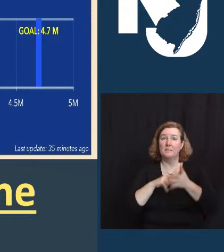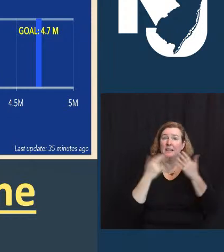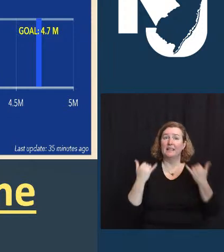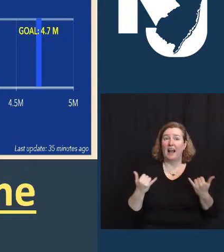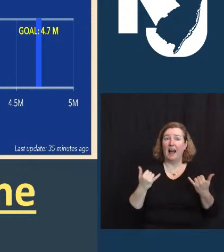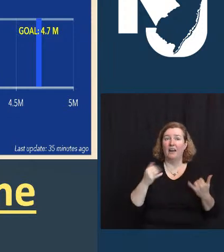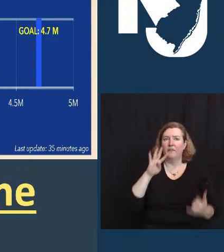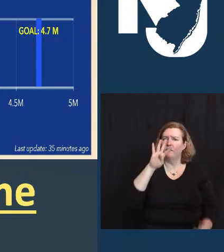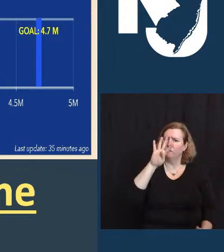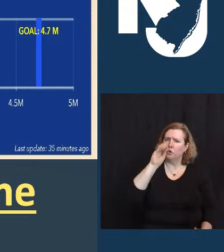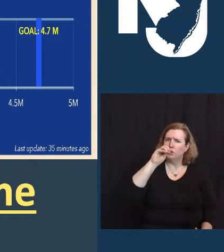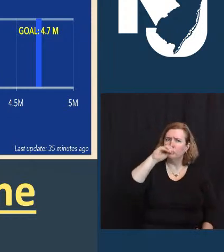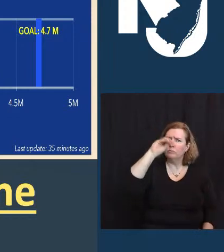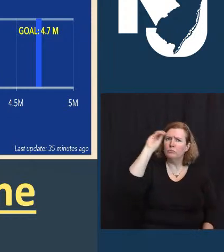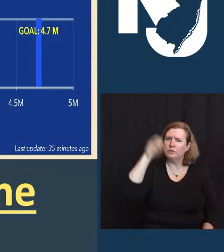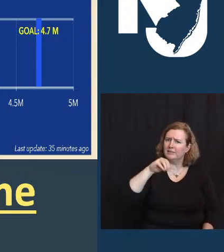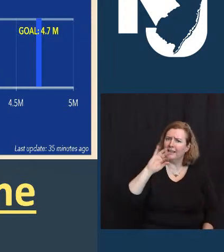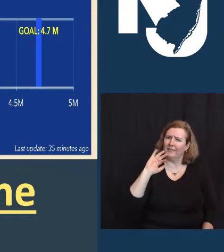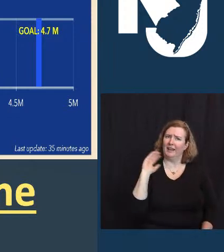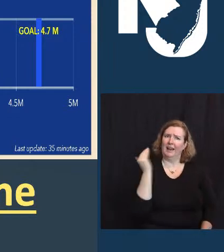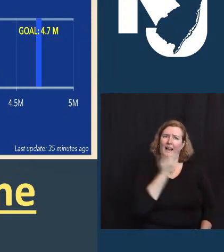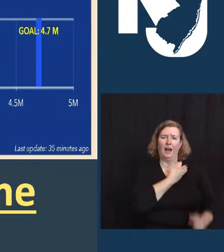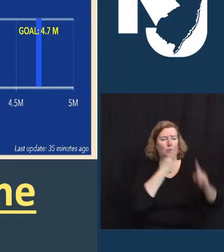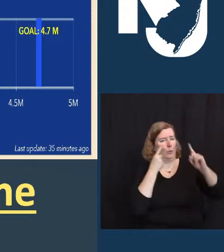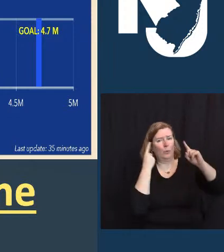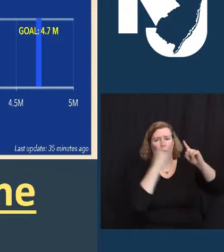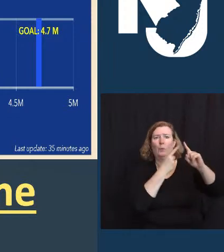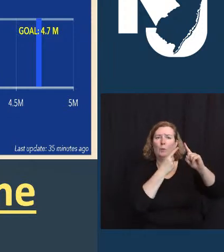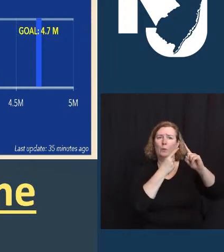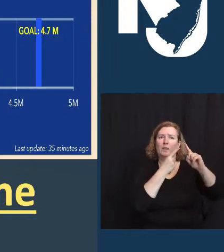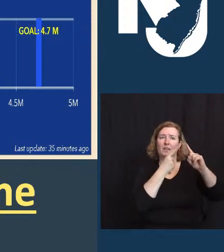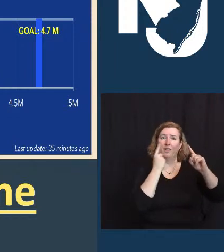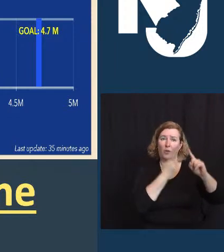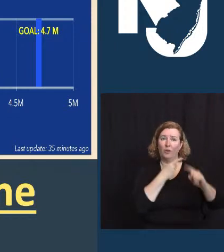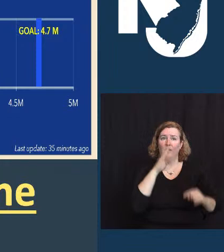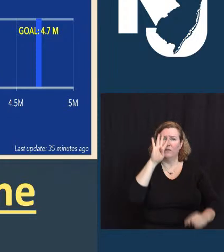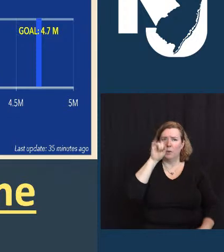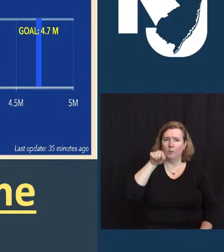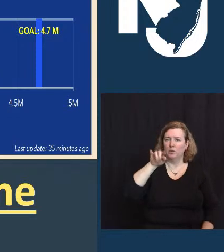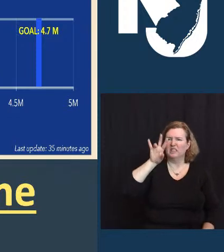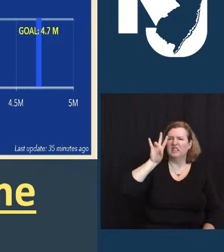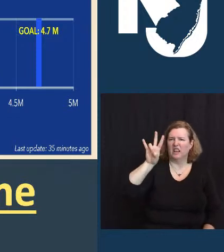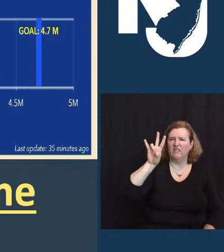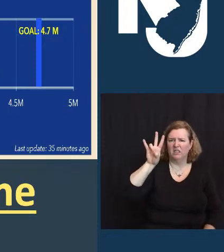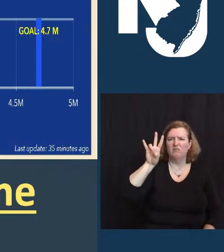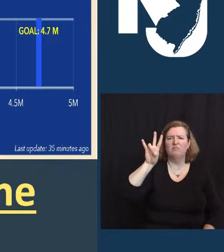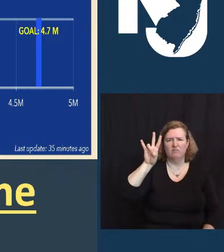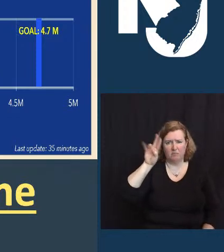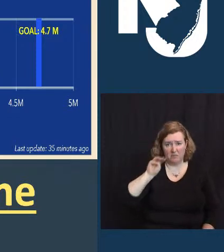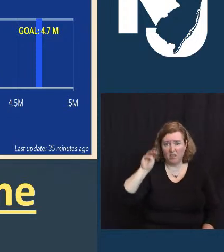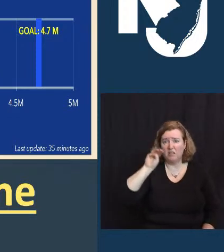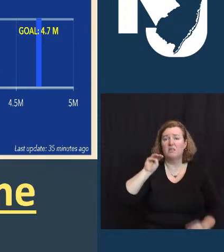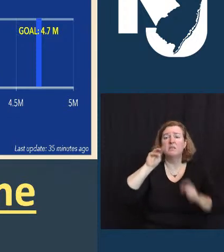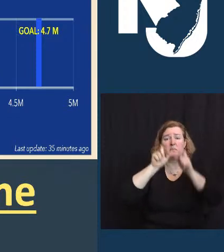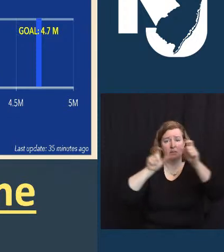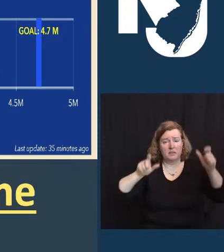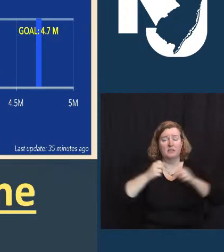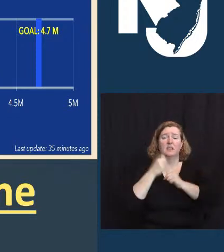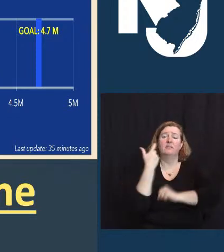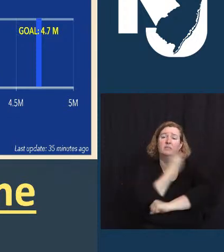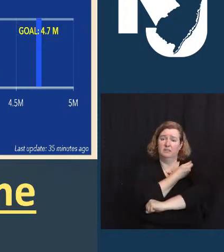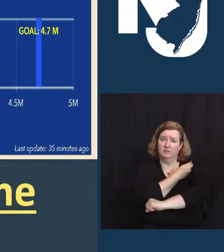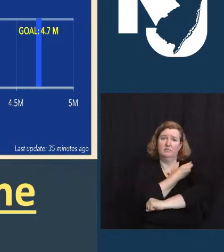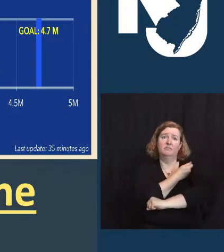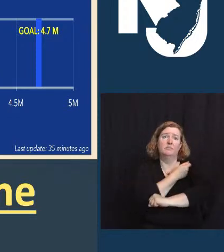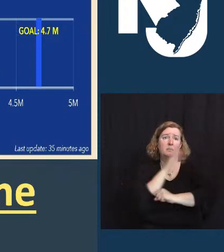40% of our initial goal of 4.7 individuals fully vaccinated by the end of June. You may